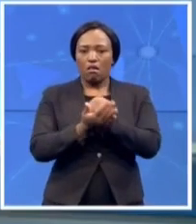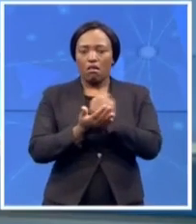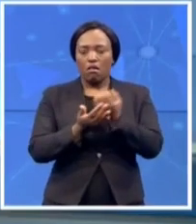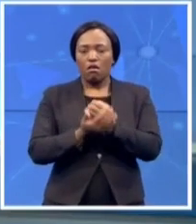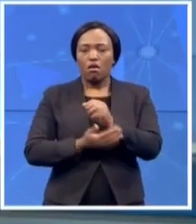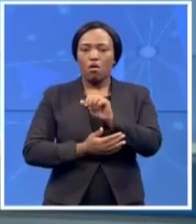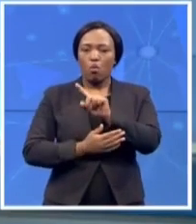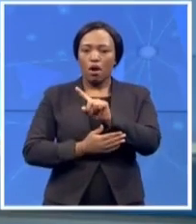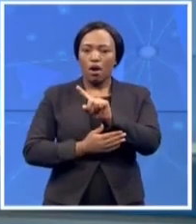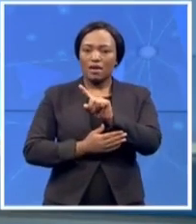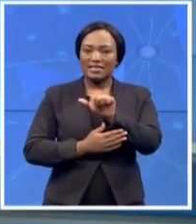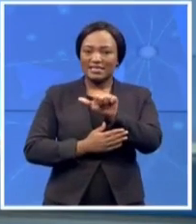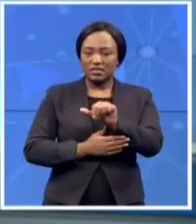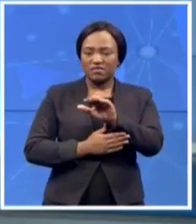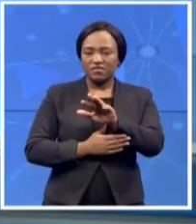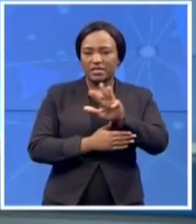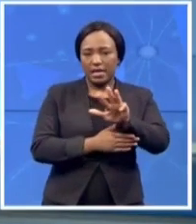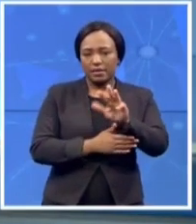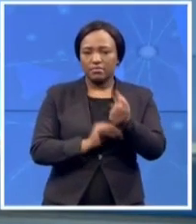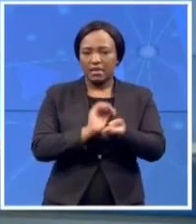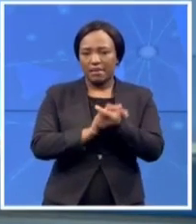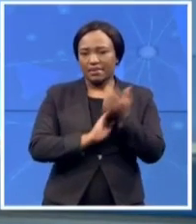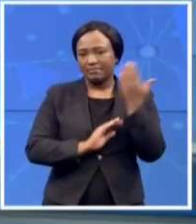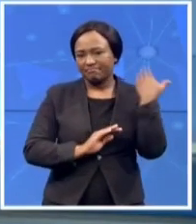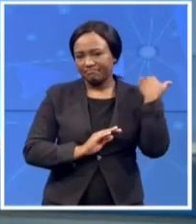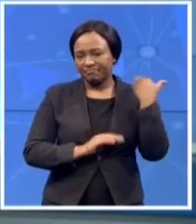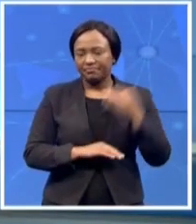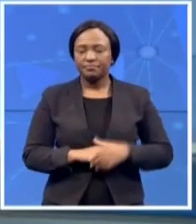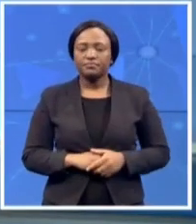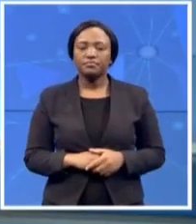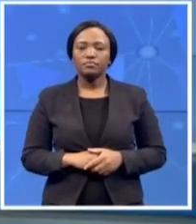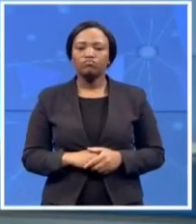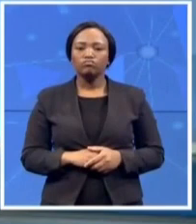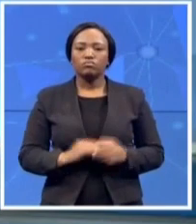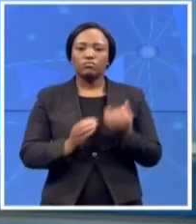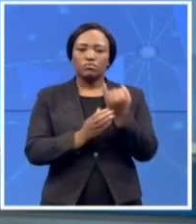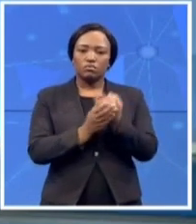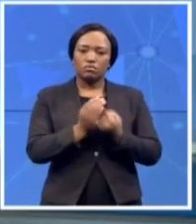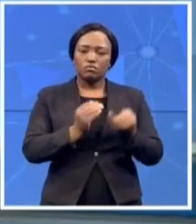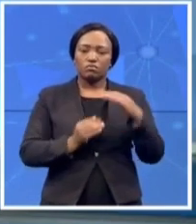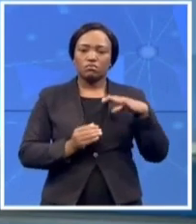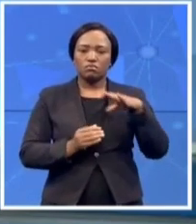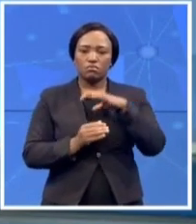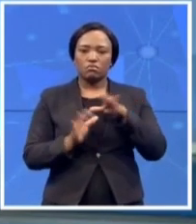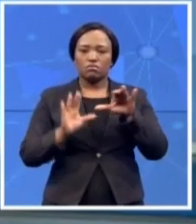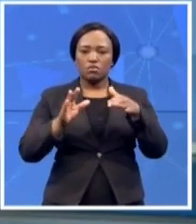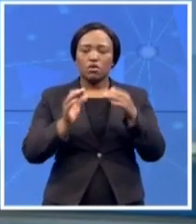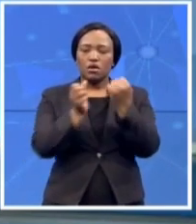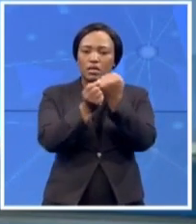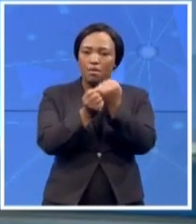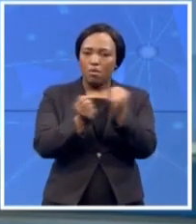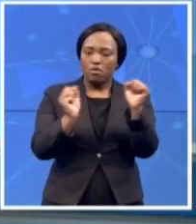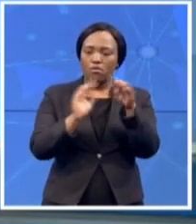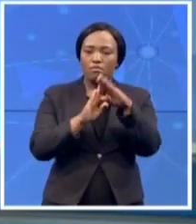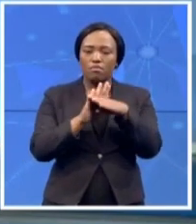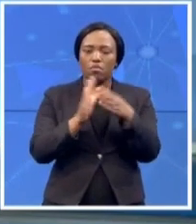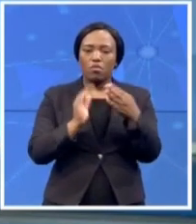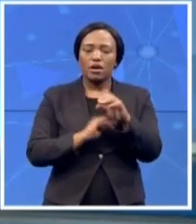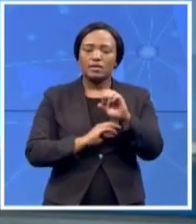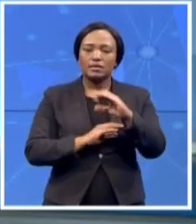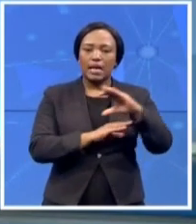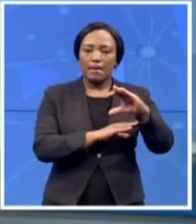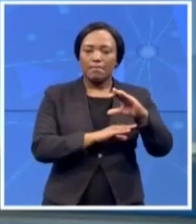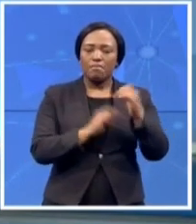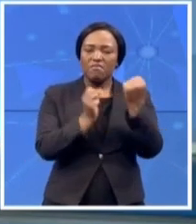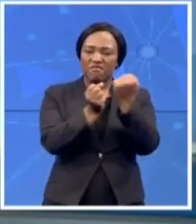The Independent Electoral Commission is taking its school's democracy program to Gqeberha in the Eastern Cape this Freedom Day. It will be conducting a